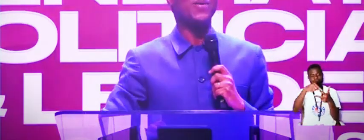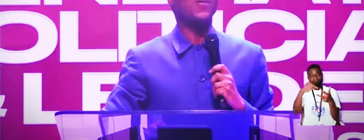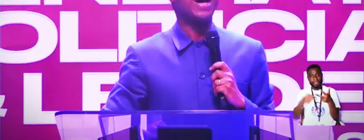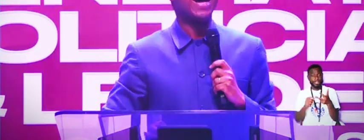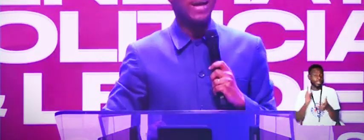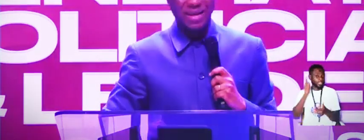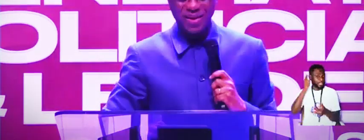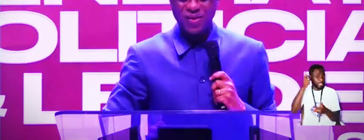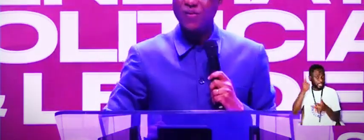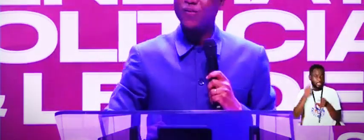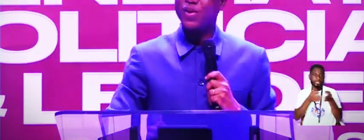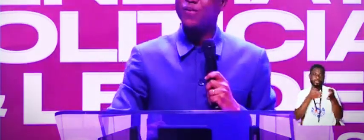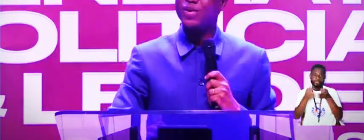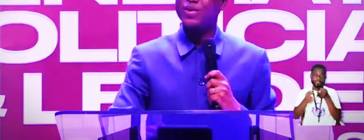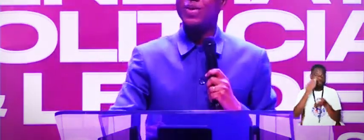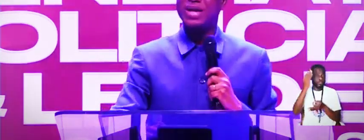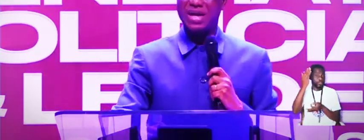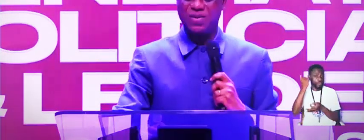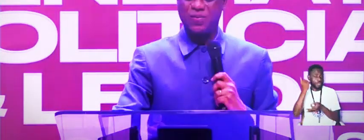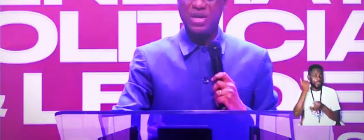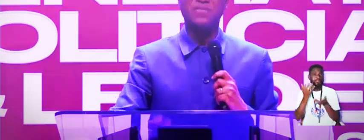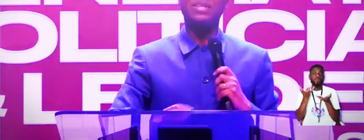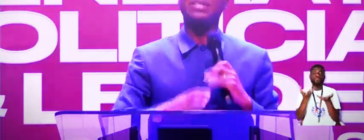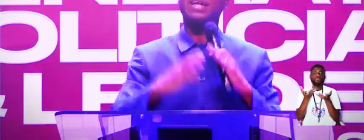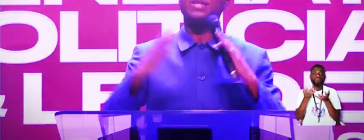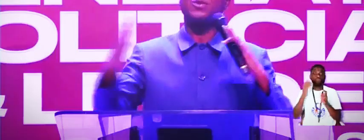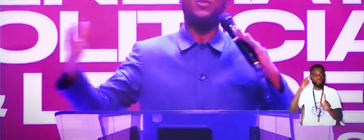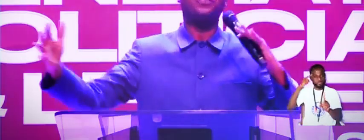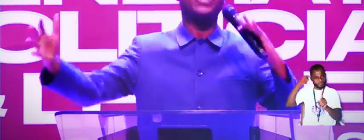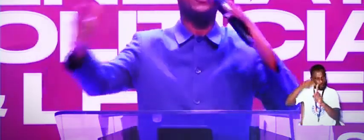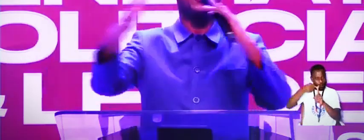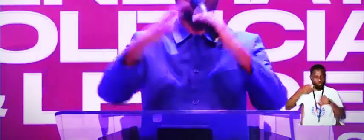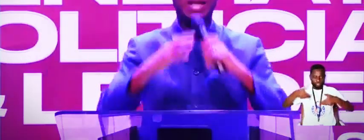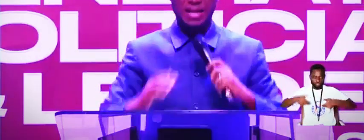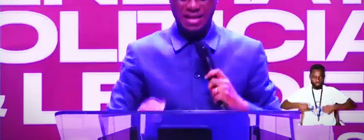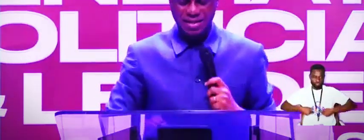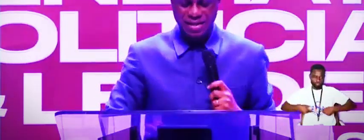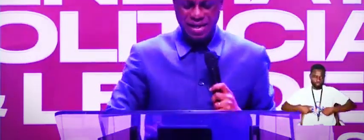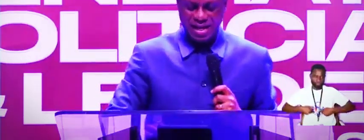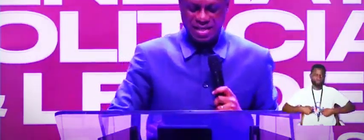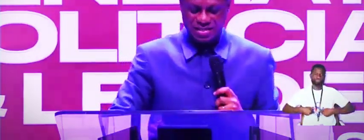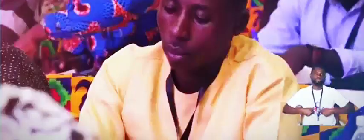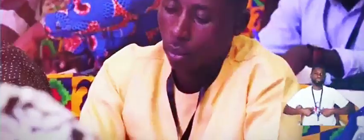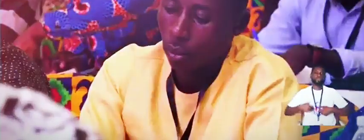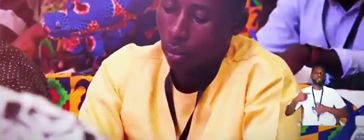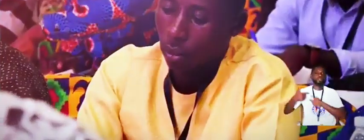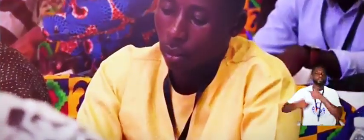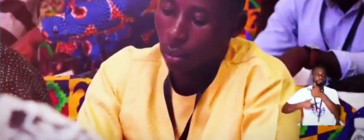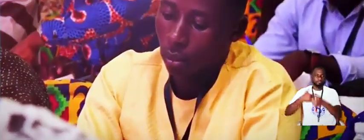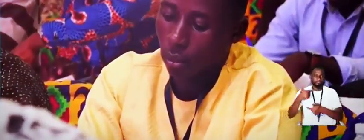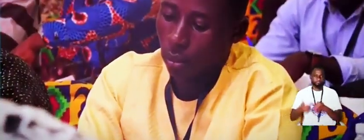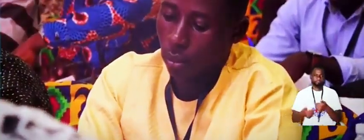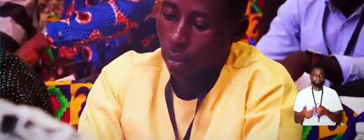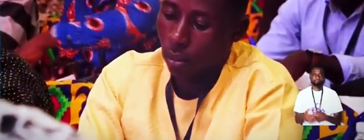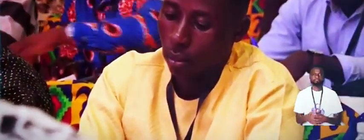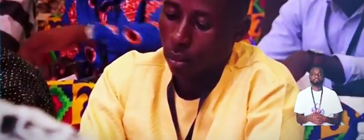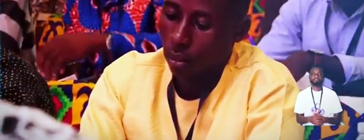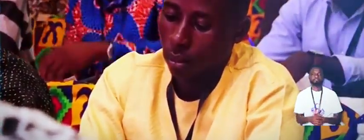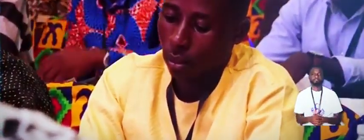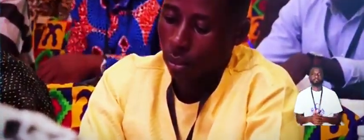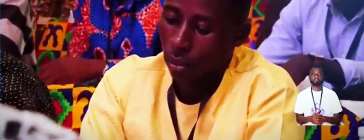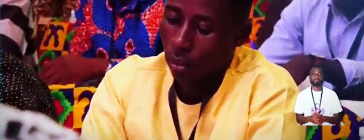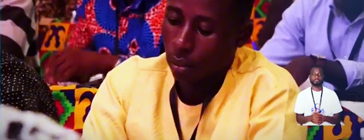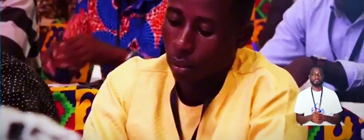talk about why we want younger. We have decided to pitch you together as younger people and